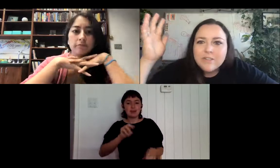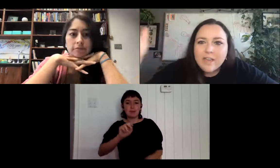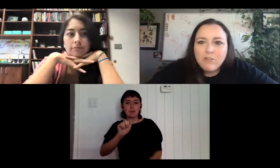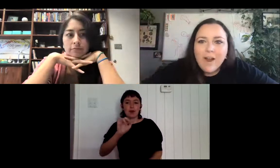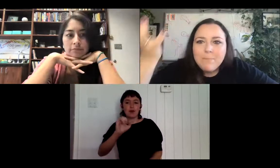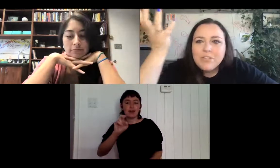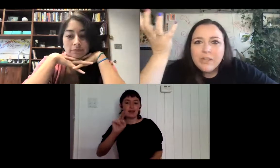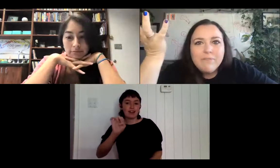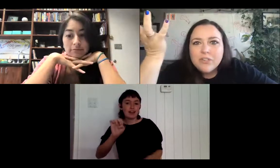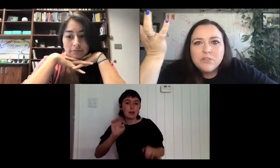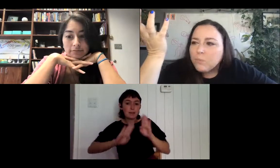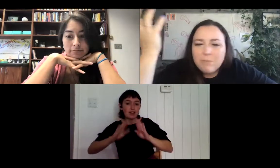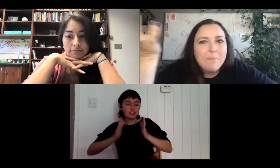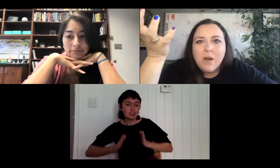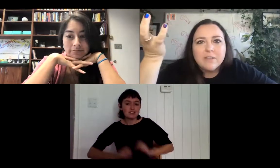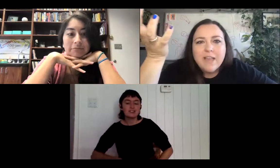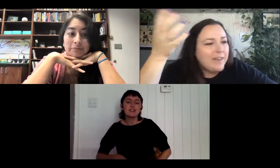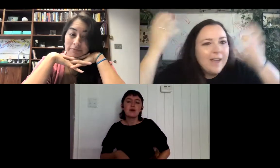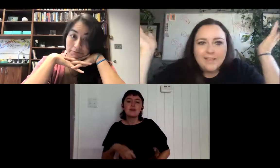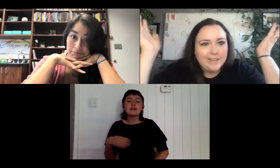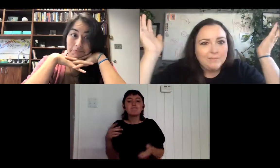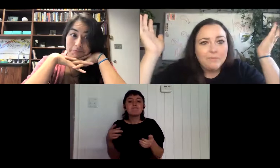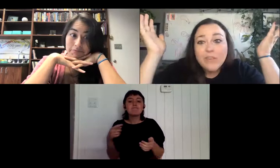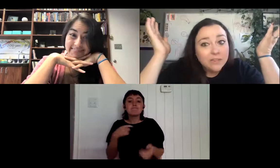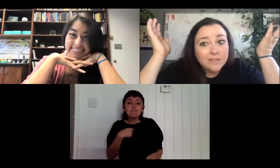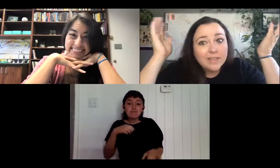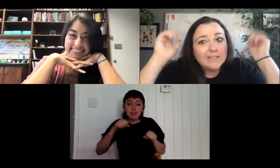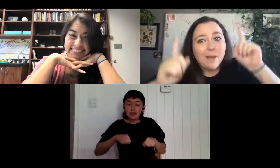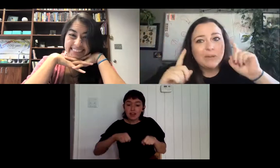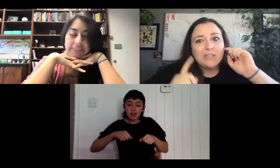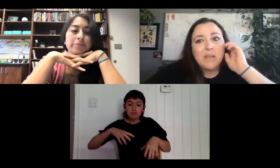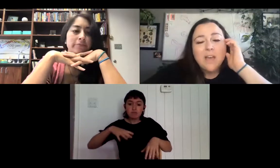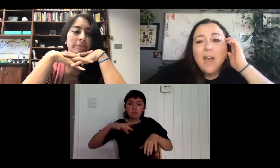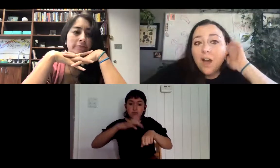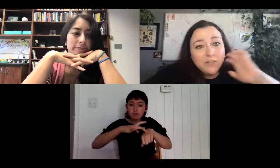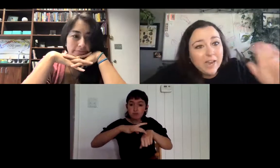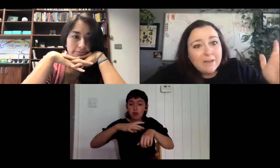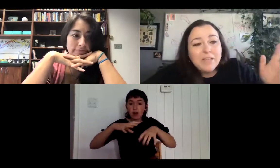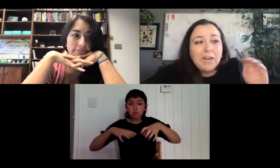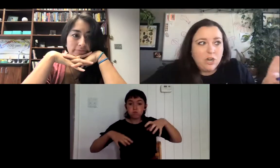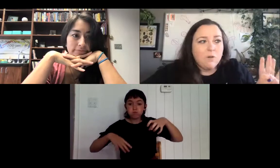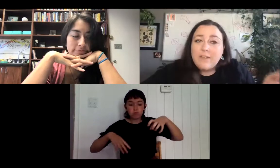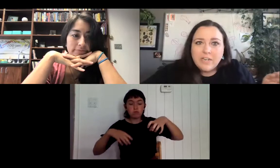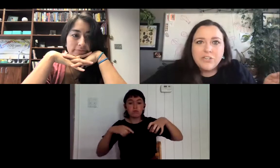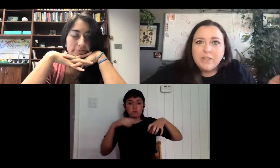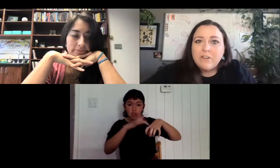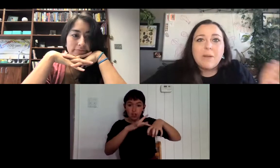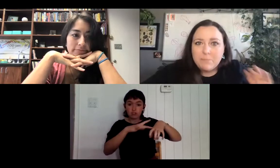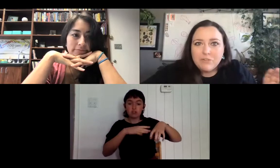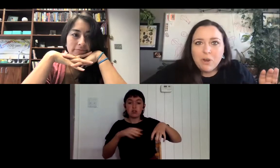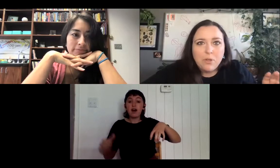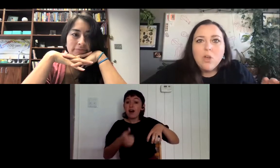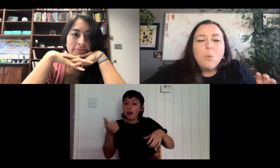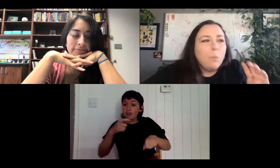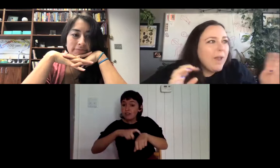can just like grab a jellyfish with my paws and nothing feels like it's happening to me. Other times, I know that if I touch a jellyfish,